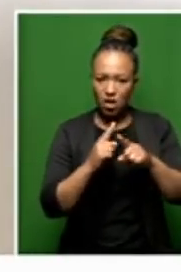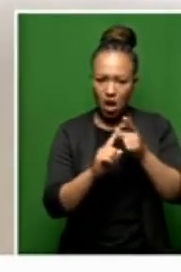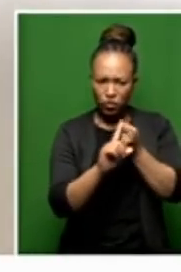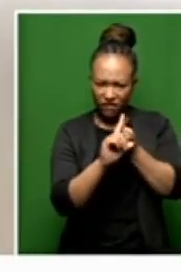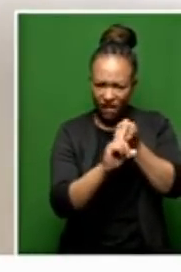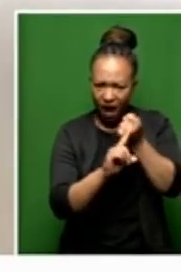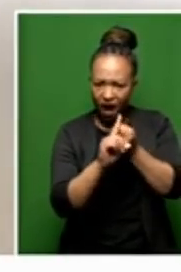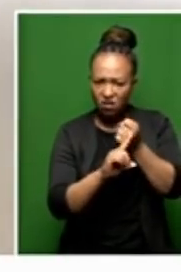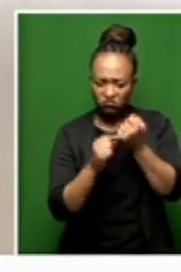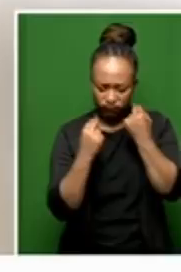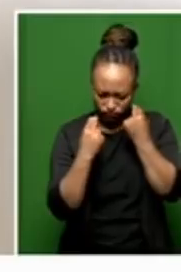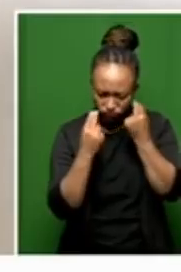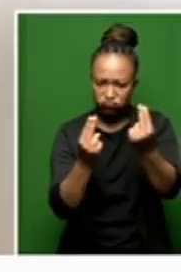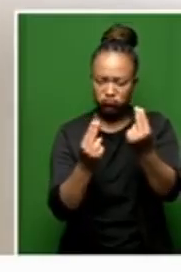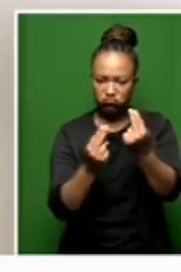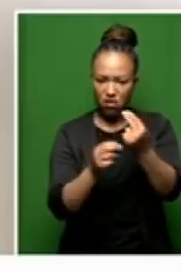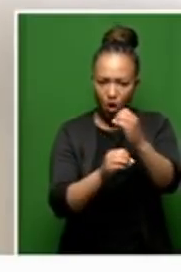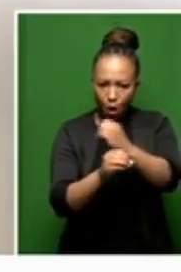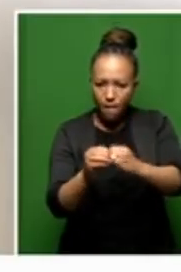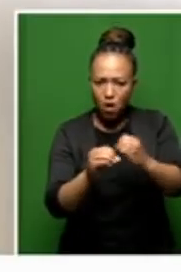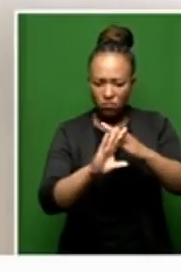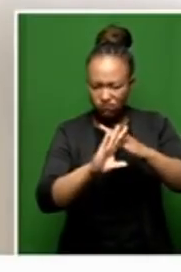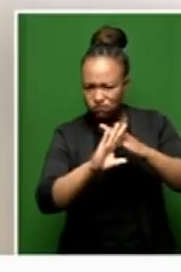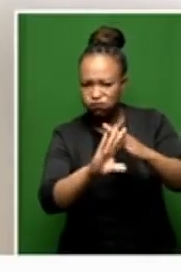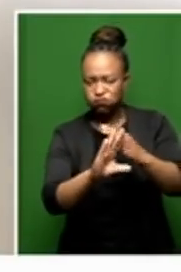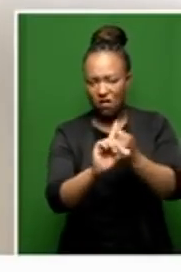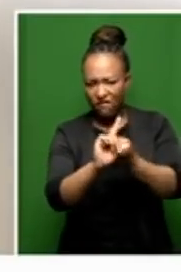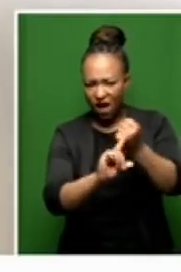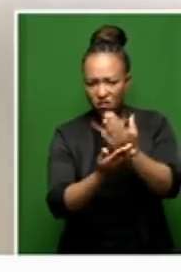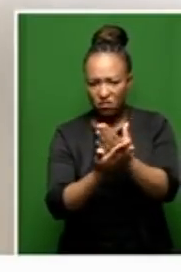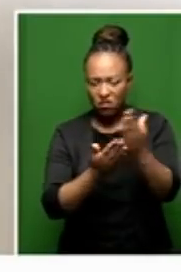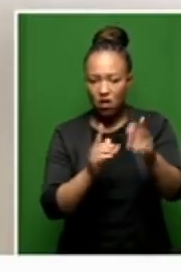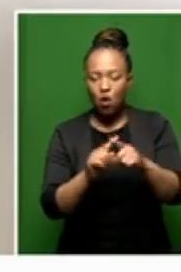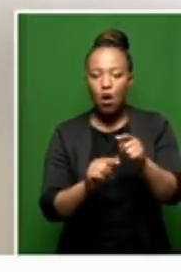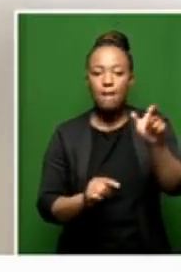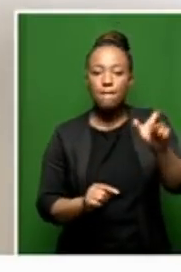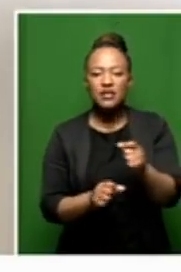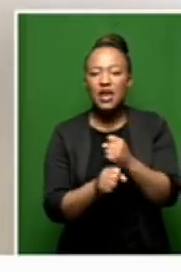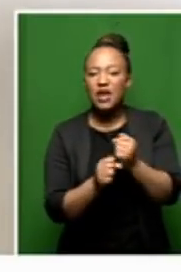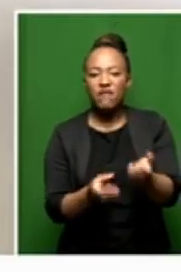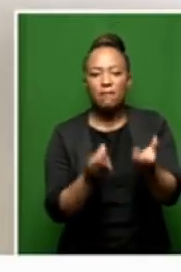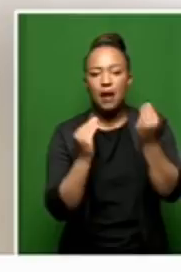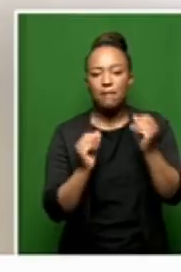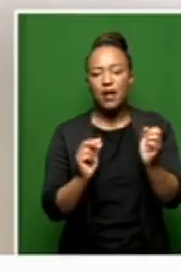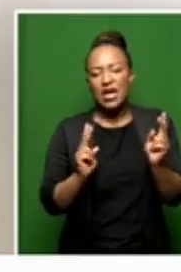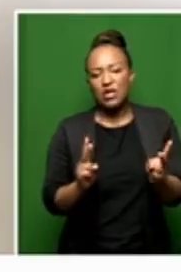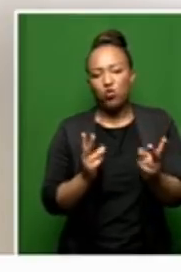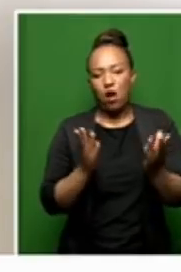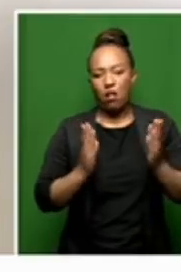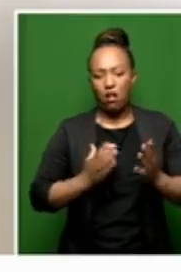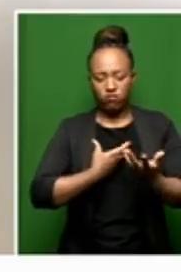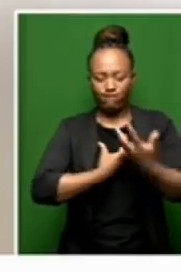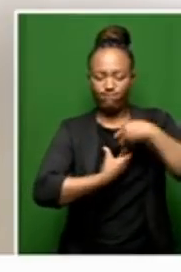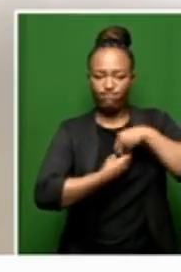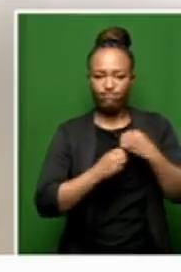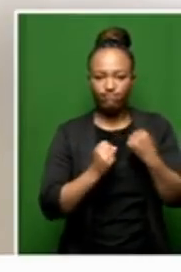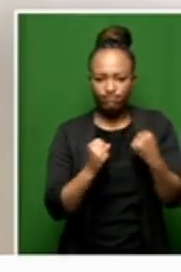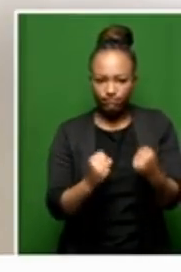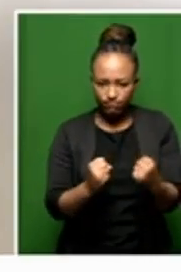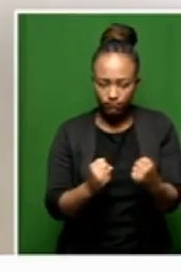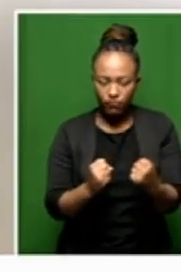fighting this Omicron better than comparative to people who had not got the natural immunity. The second thing, which is obviously